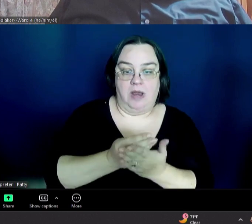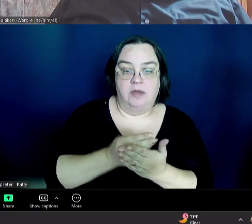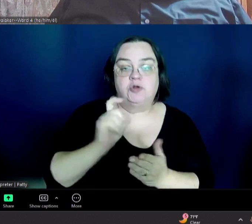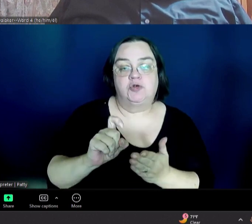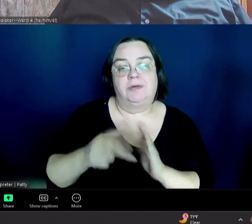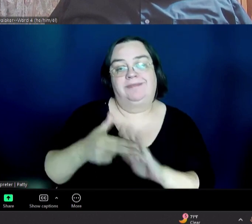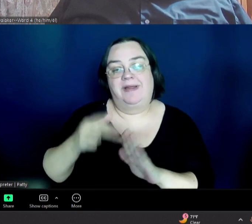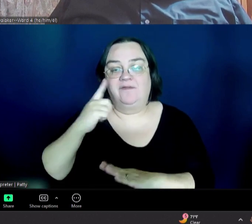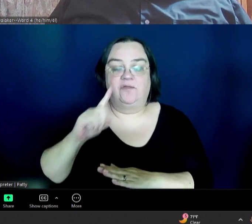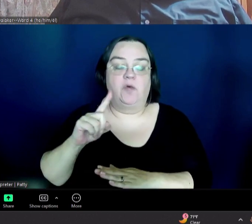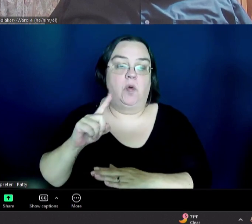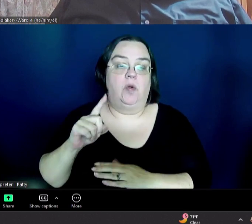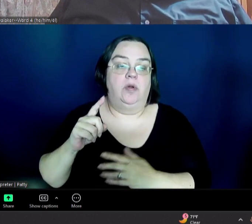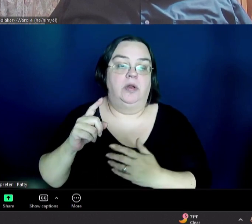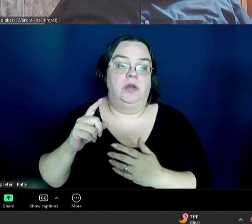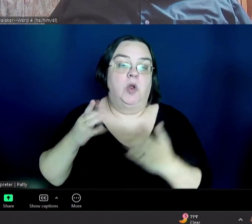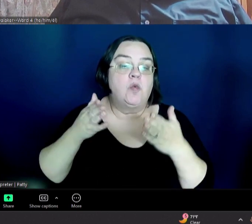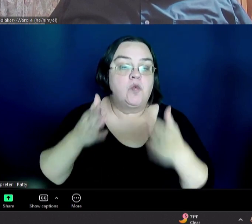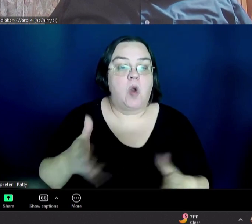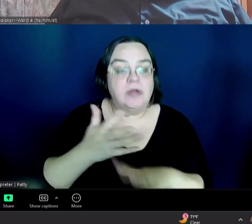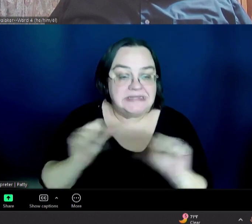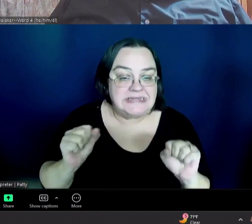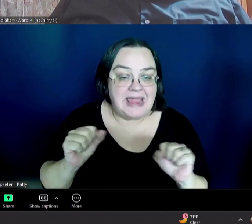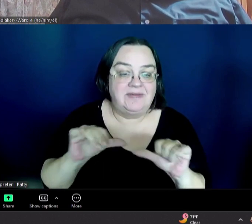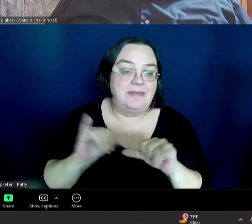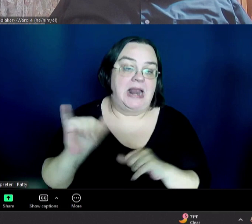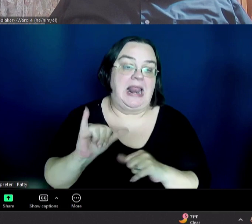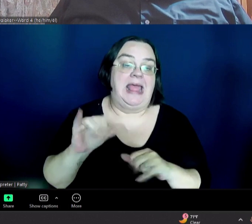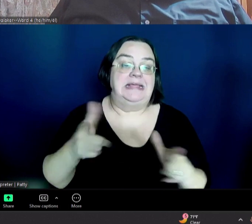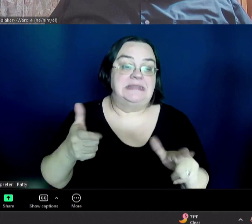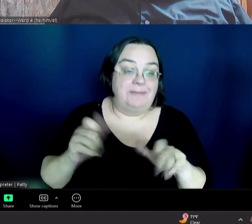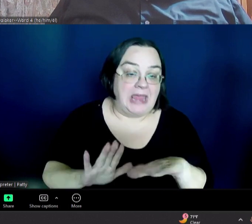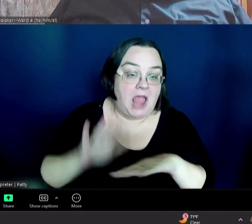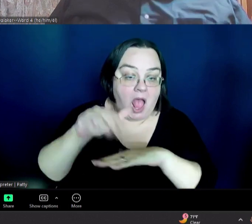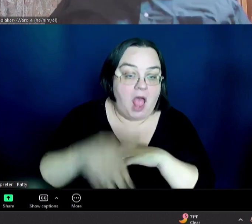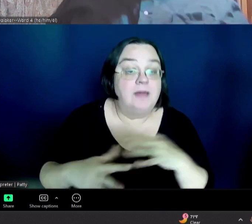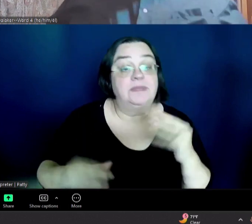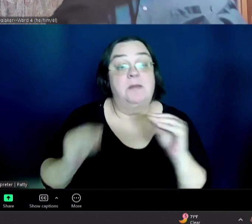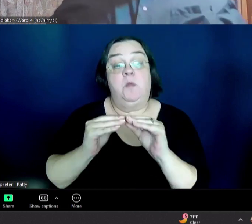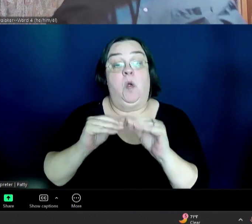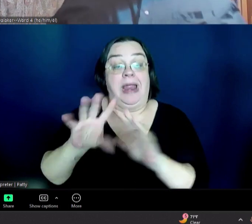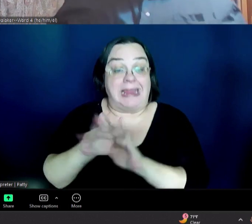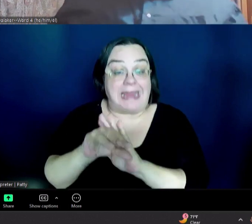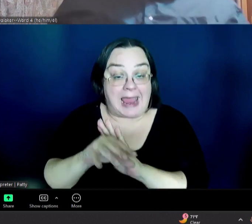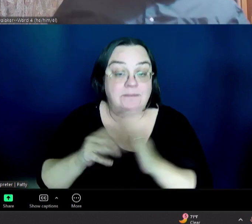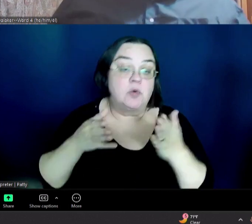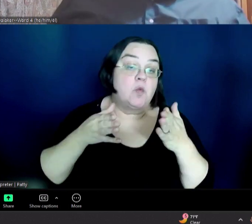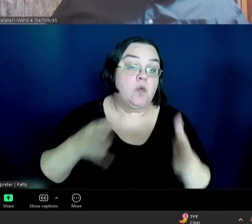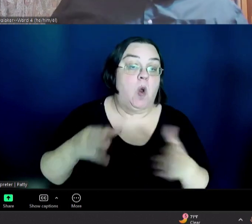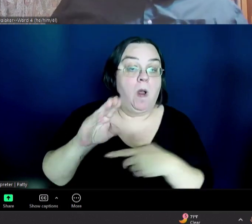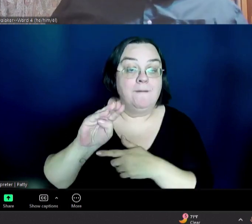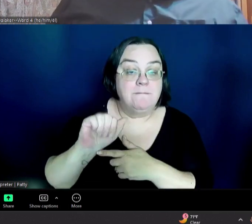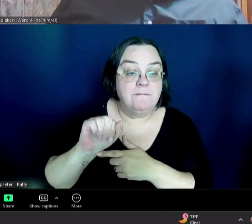as speed humps, additional cameras, road markers, etc. The council should continue to fund this line.